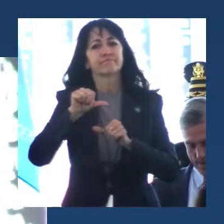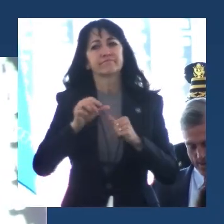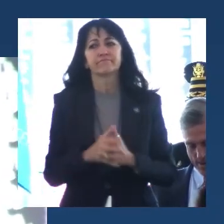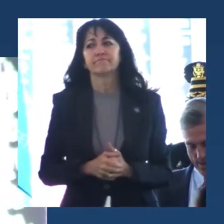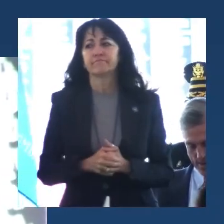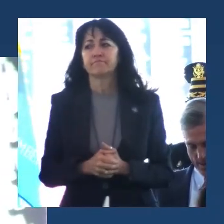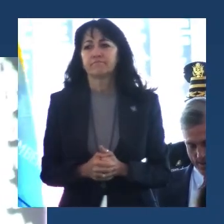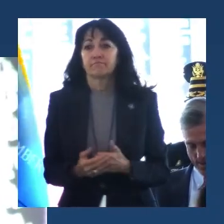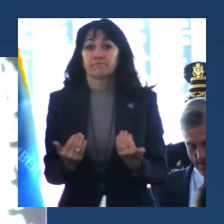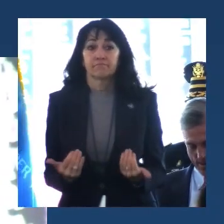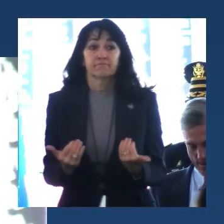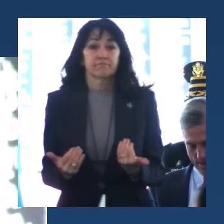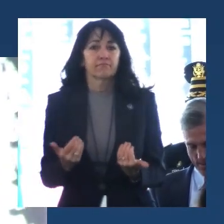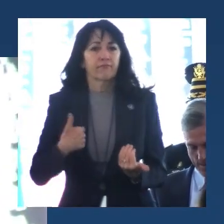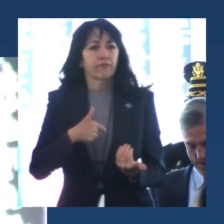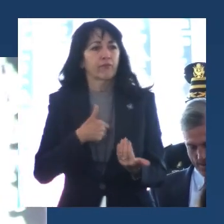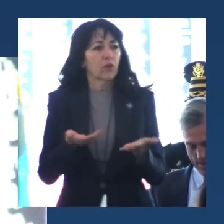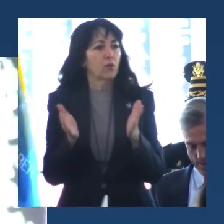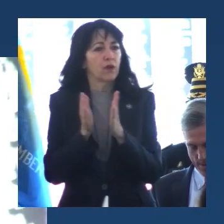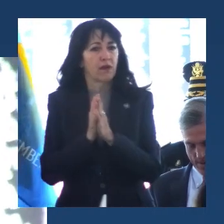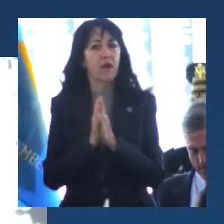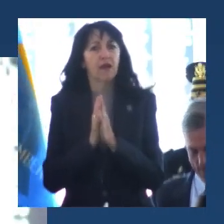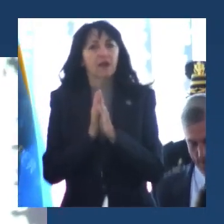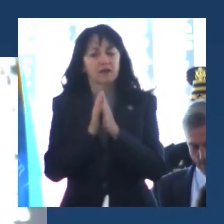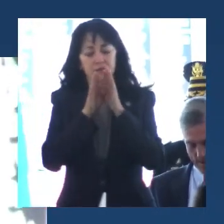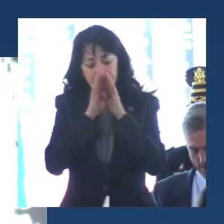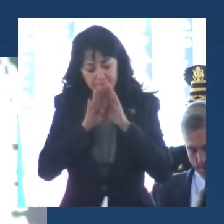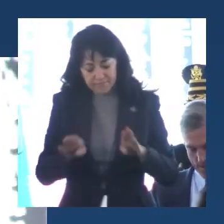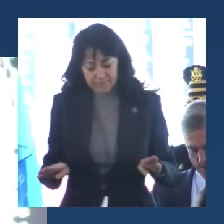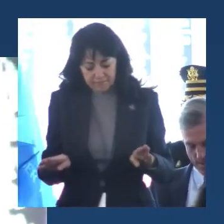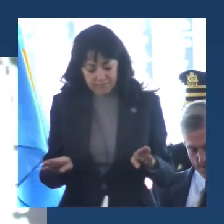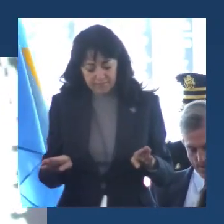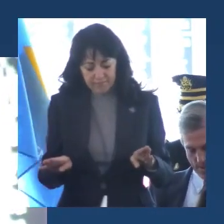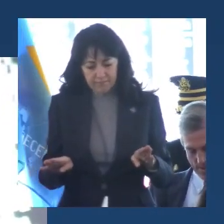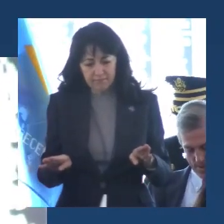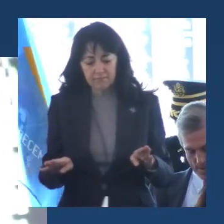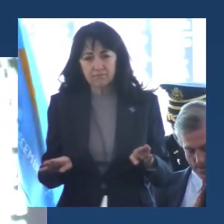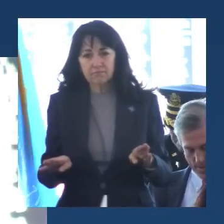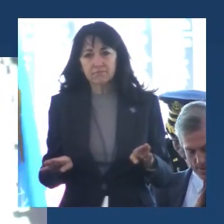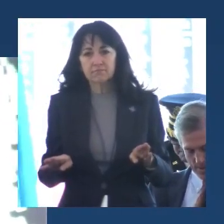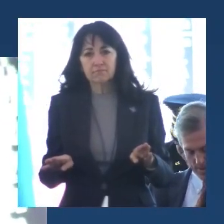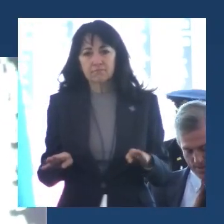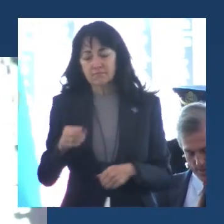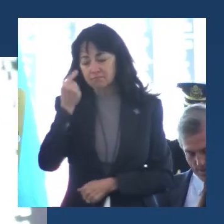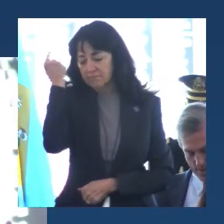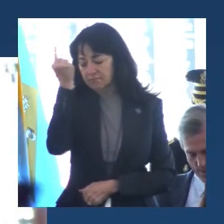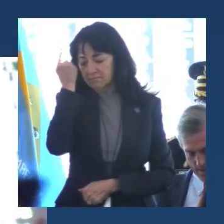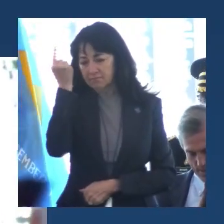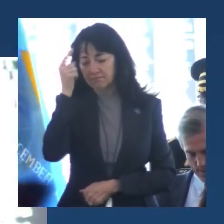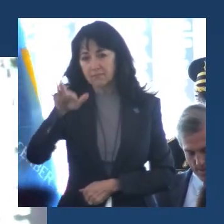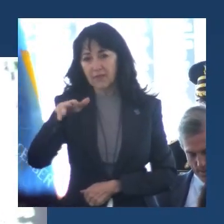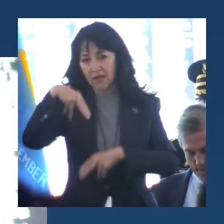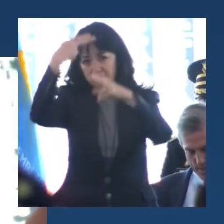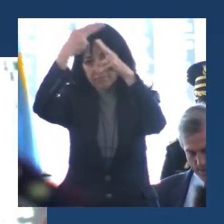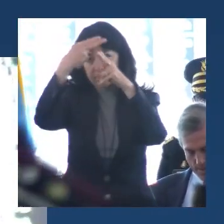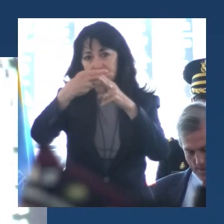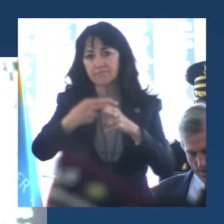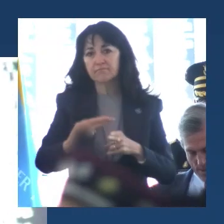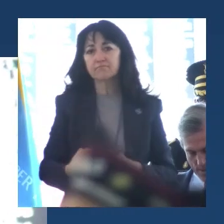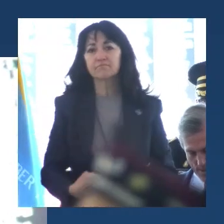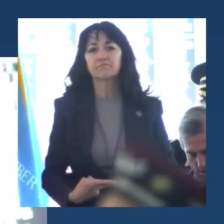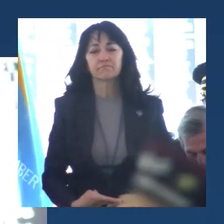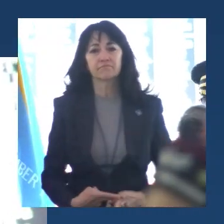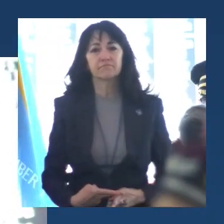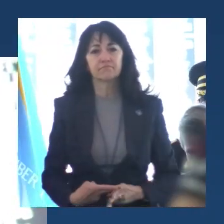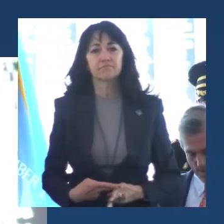At this time, we ask that you observe a moment of silence for those names inscribed on the memorial and for